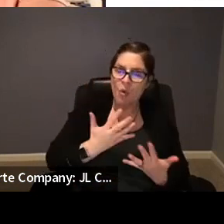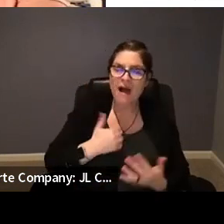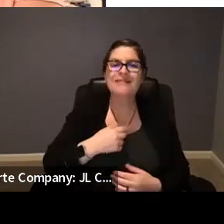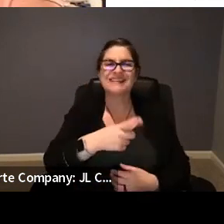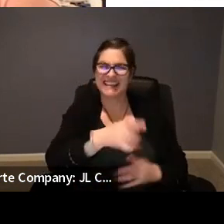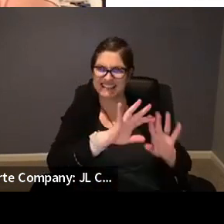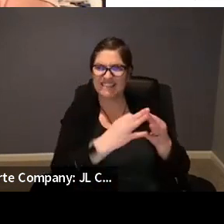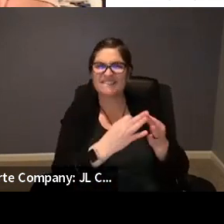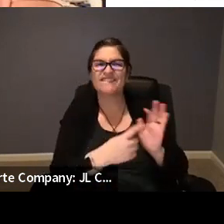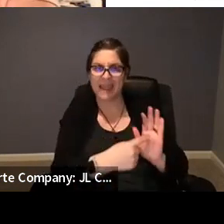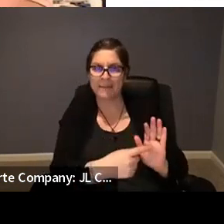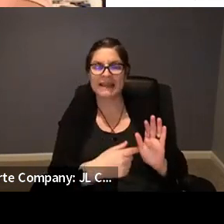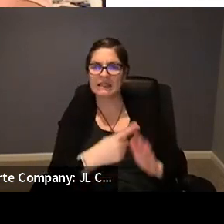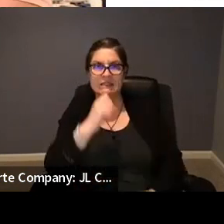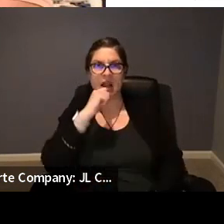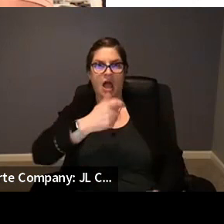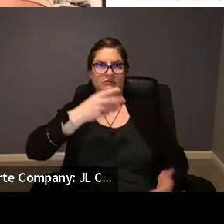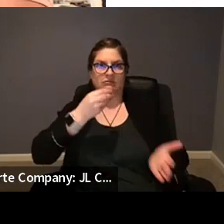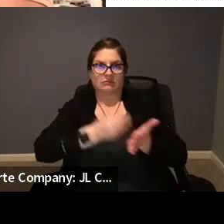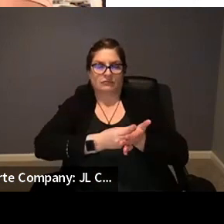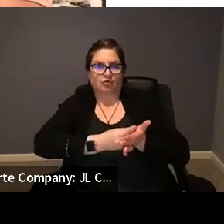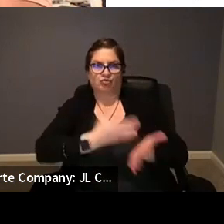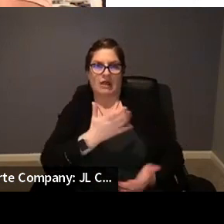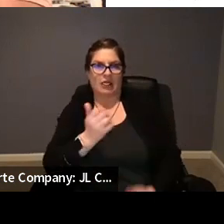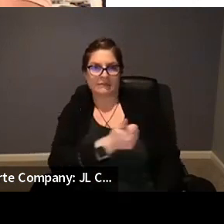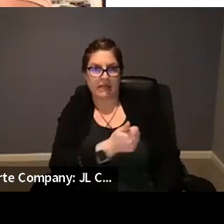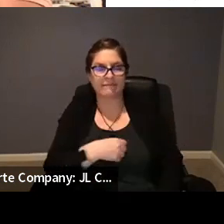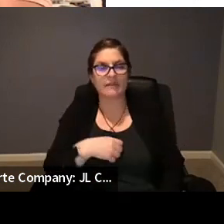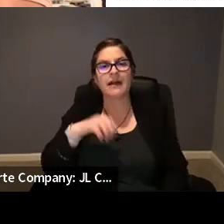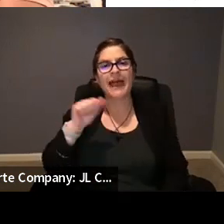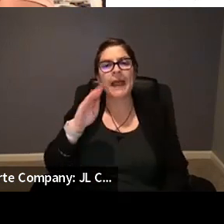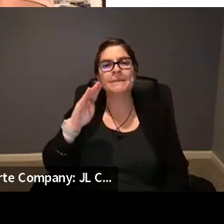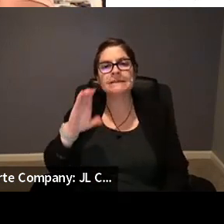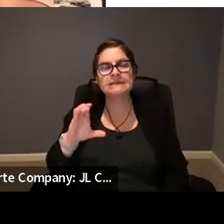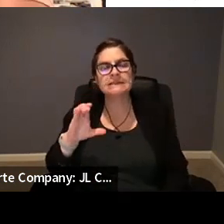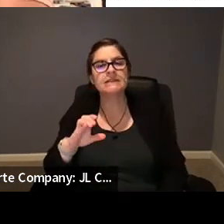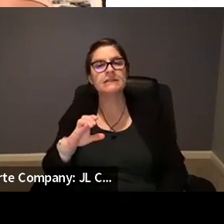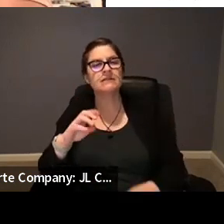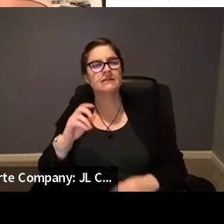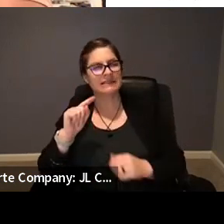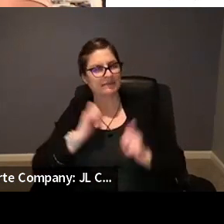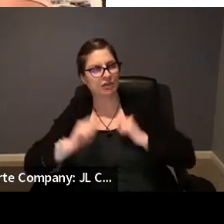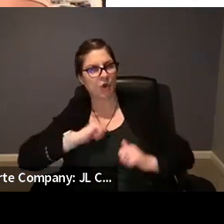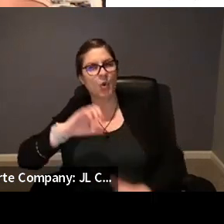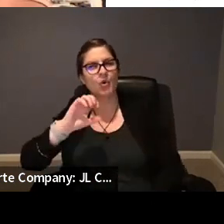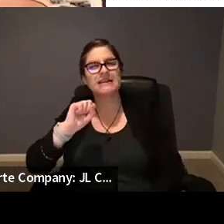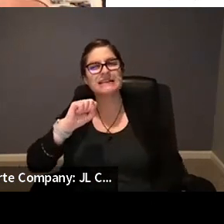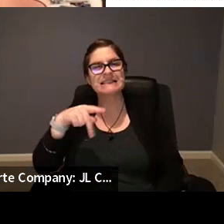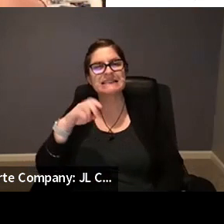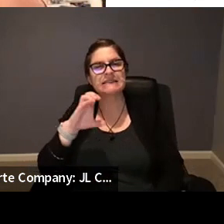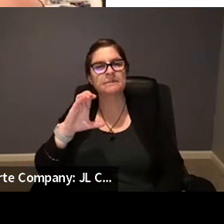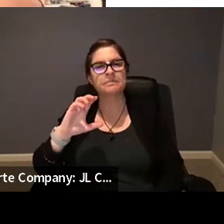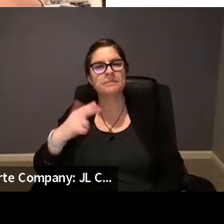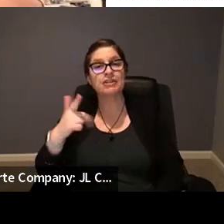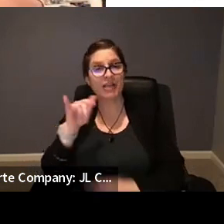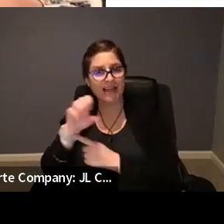not ridiculously wealthy. You know, the ABC sitcom Speechless, which is one that I really love, that I wish it got more attention